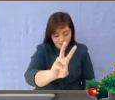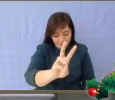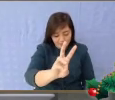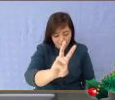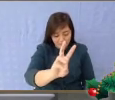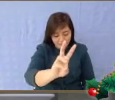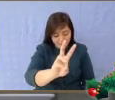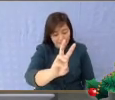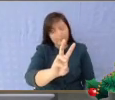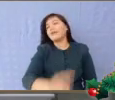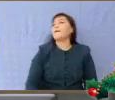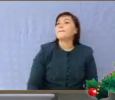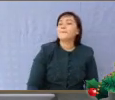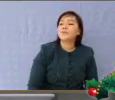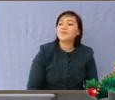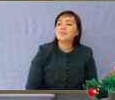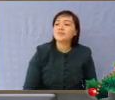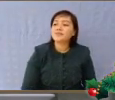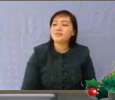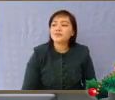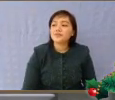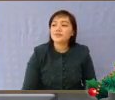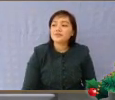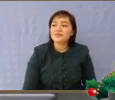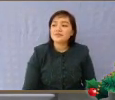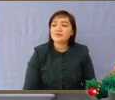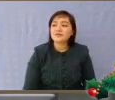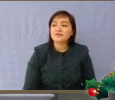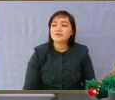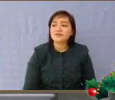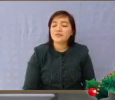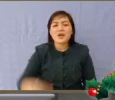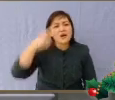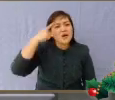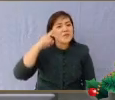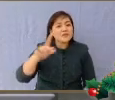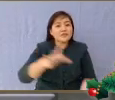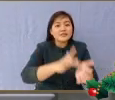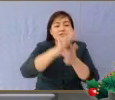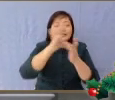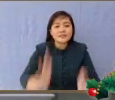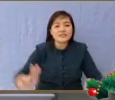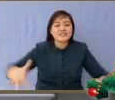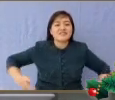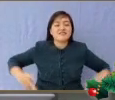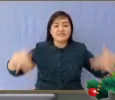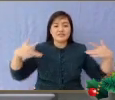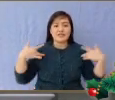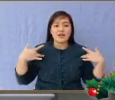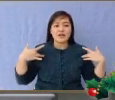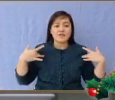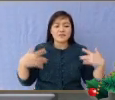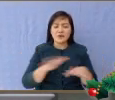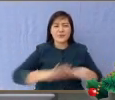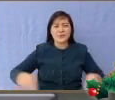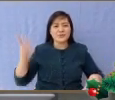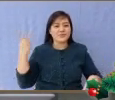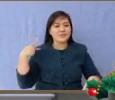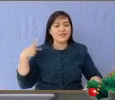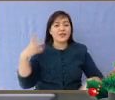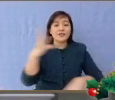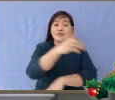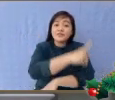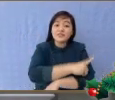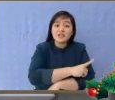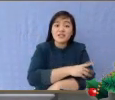There is no such a day na wala po si mercy and goodness. Sapagkat ang sabi ng Biblia, all the days